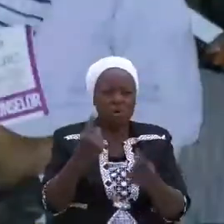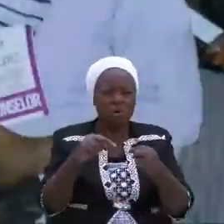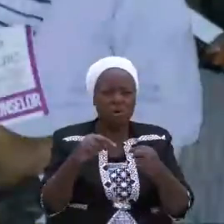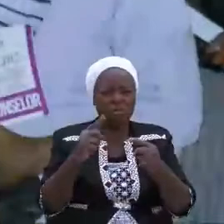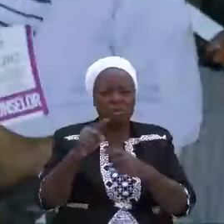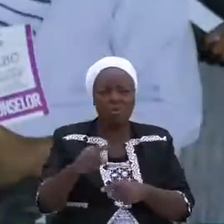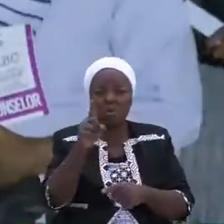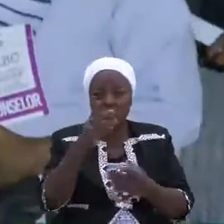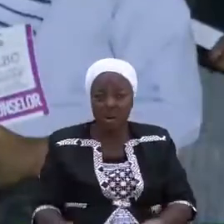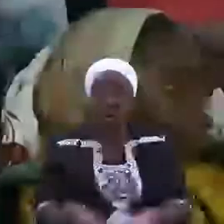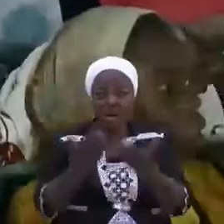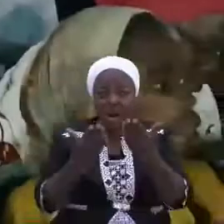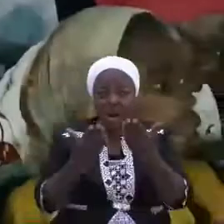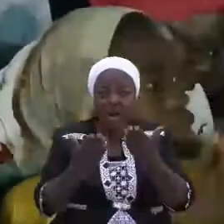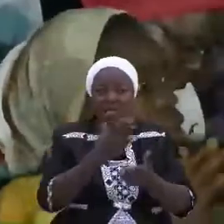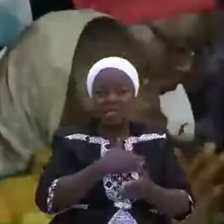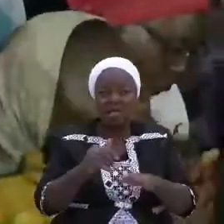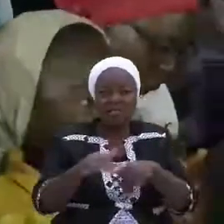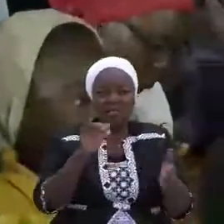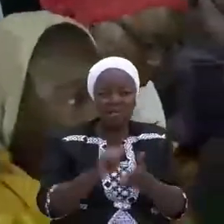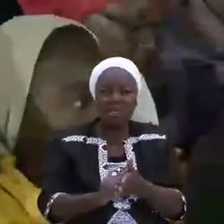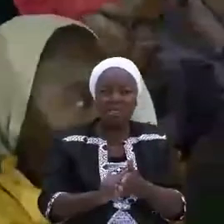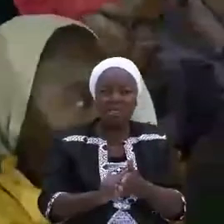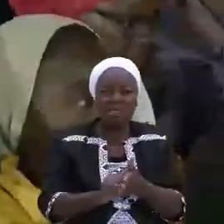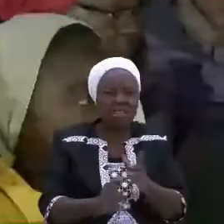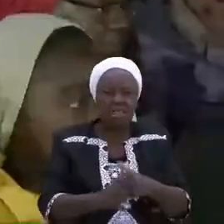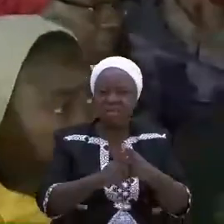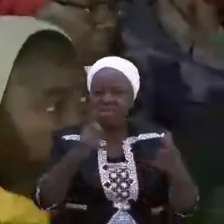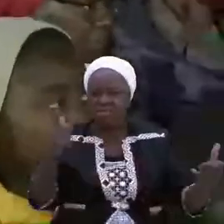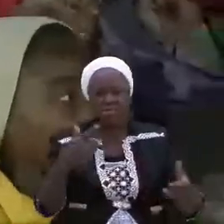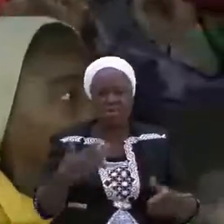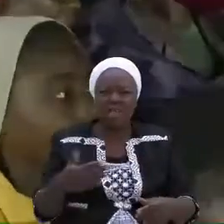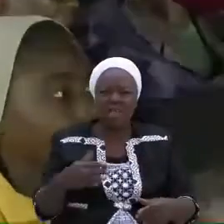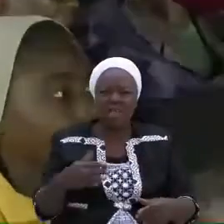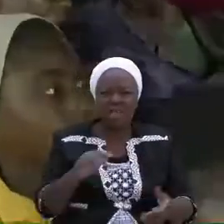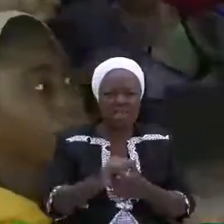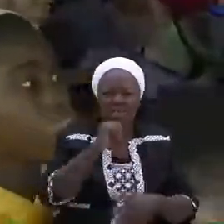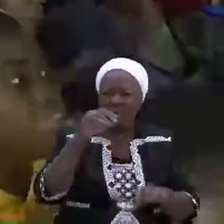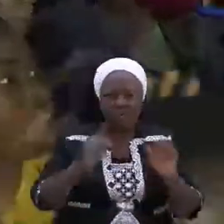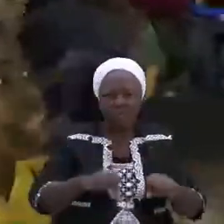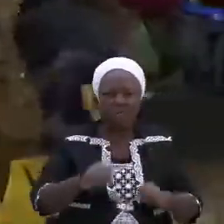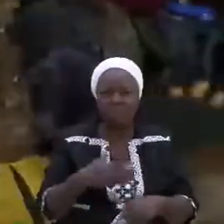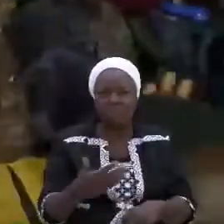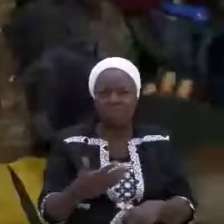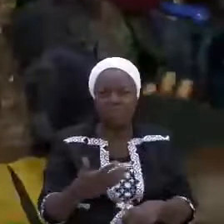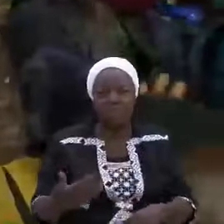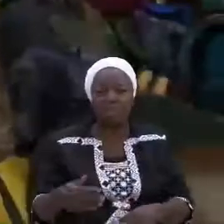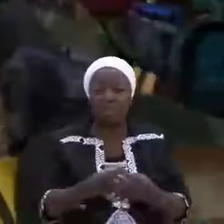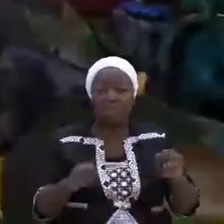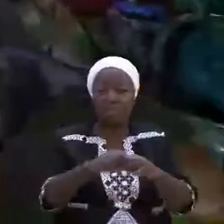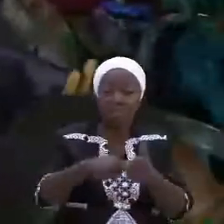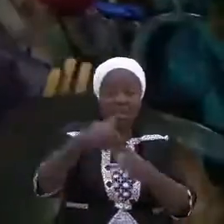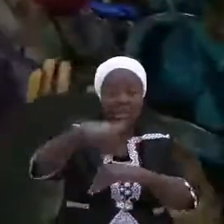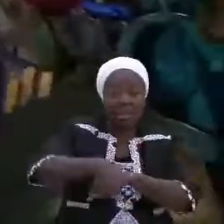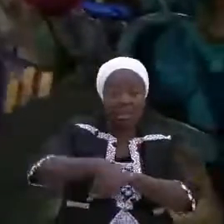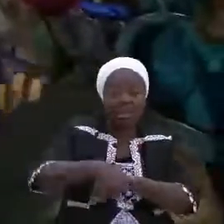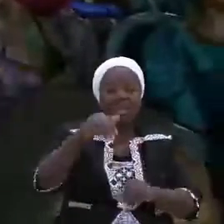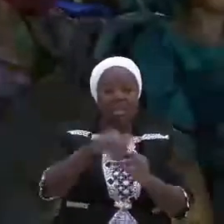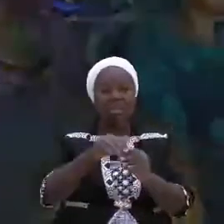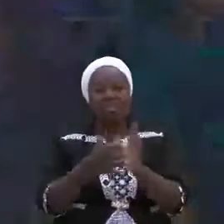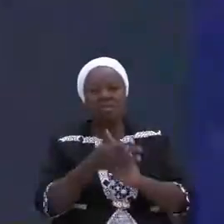impossible sinner even tonight in jesus name look at verse